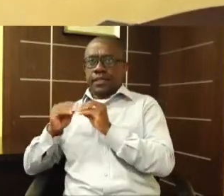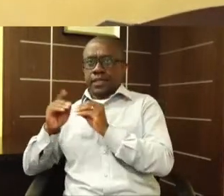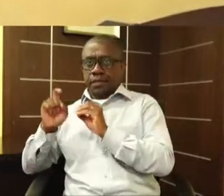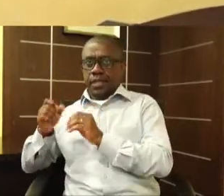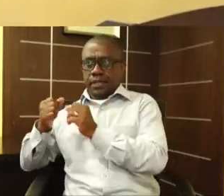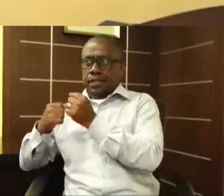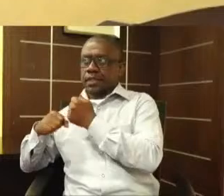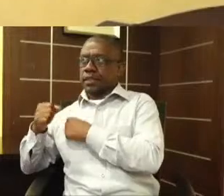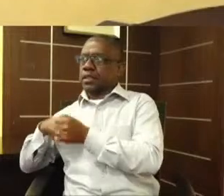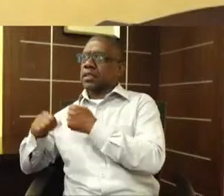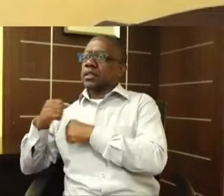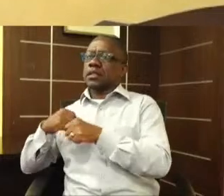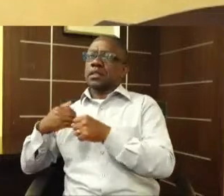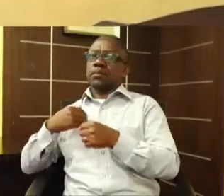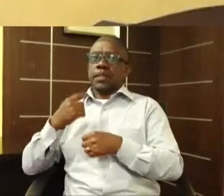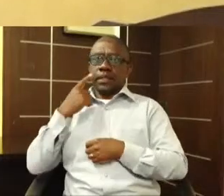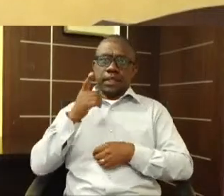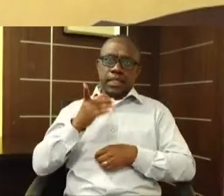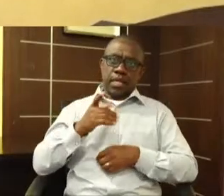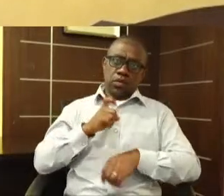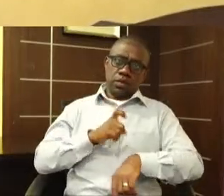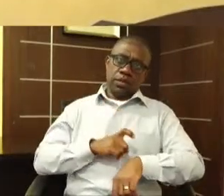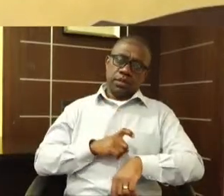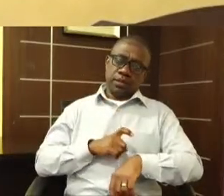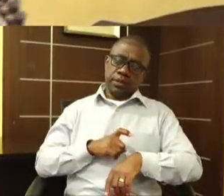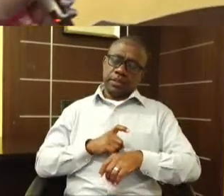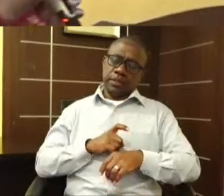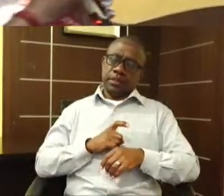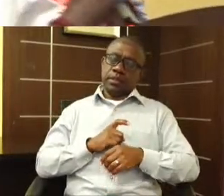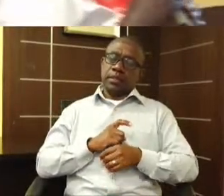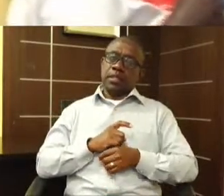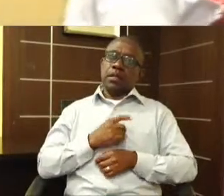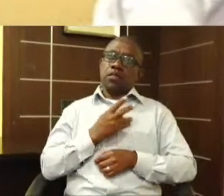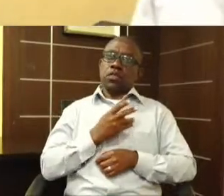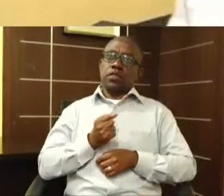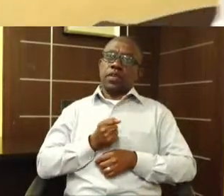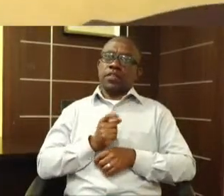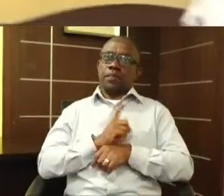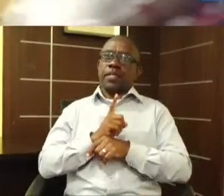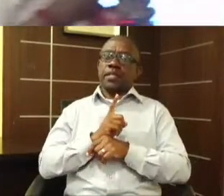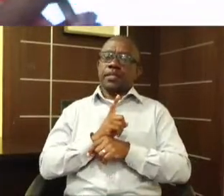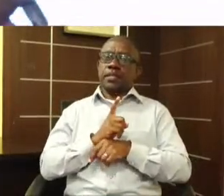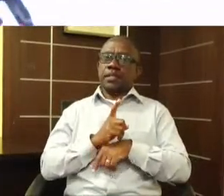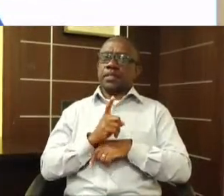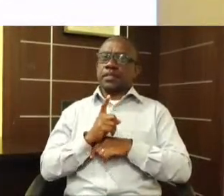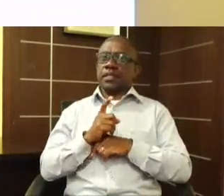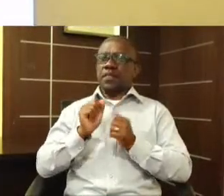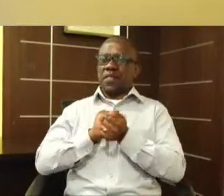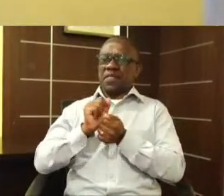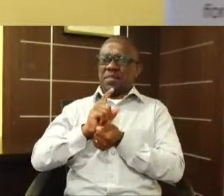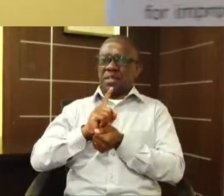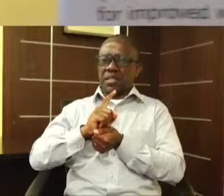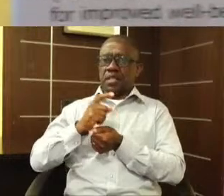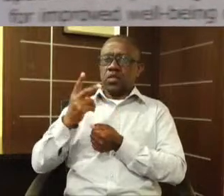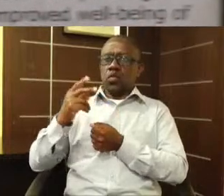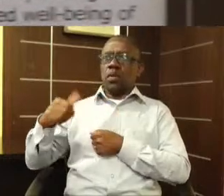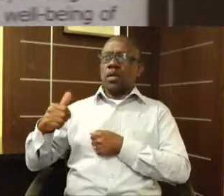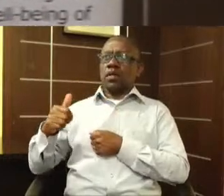And I can see it is 10:02. No, actually it is 1:45. 1:45.